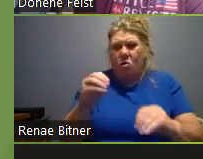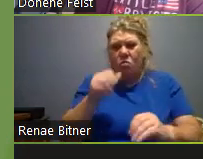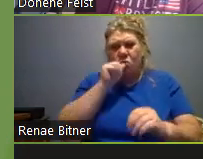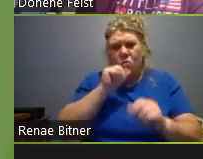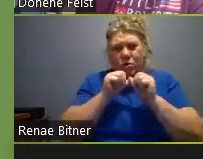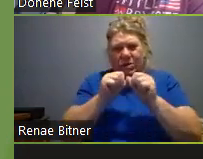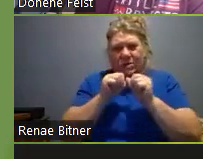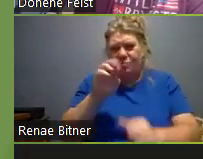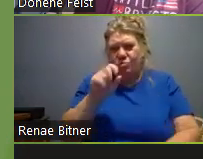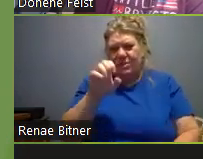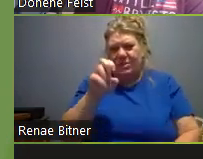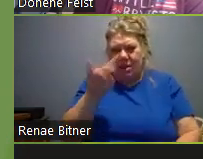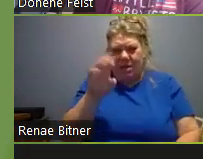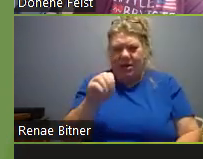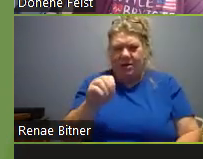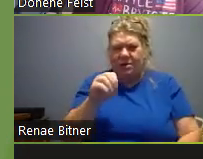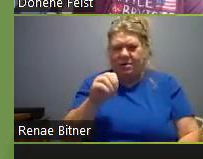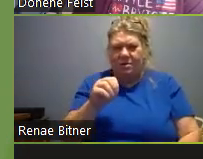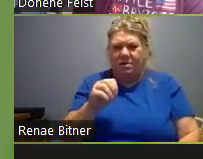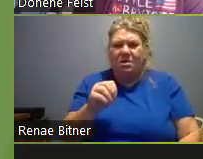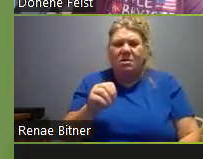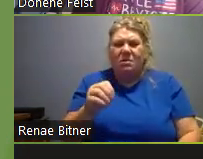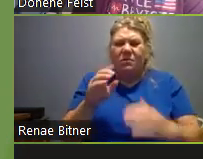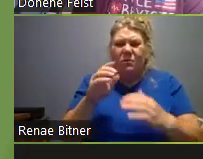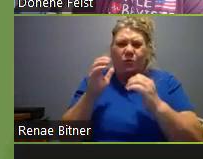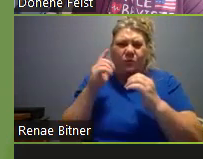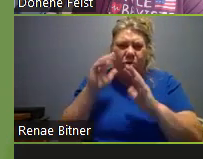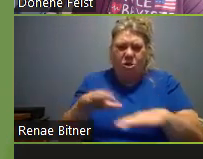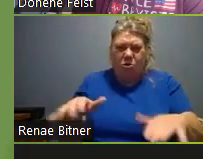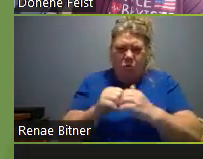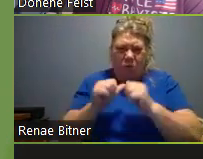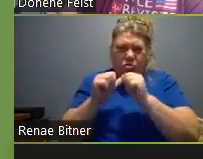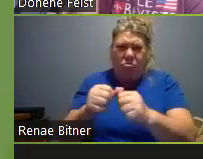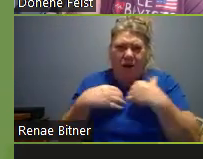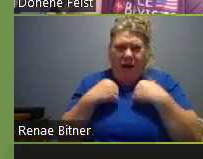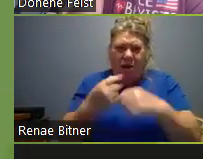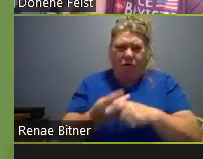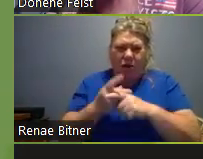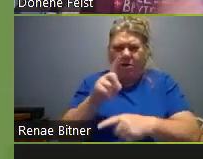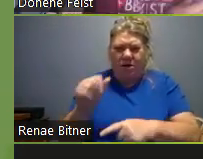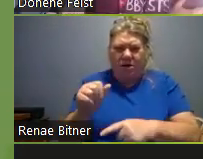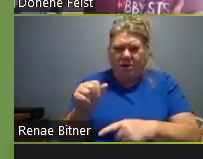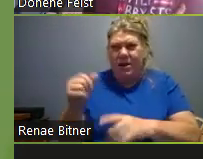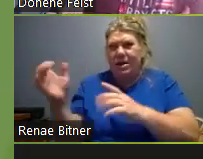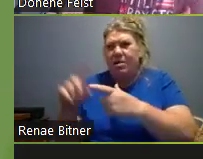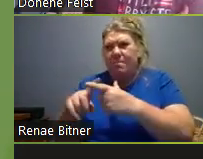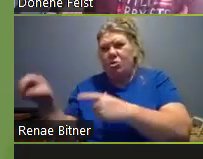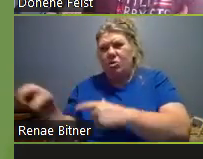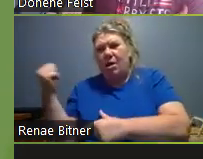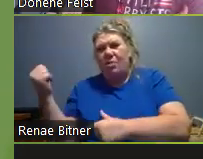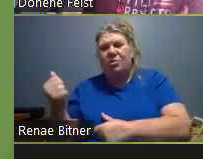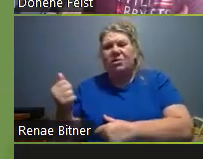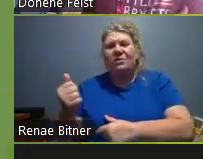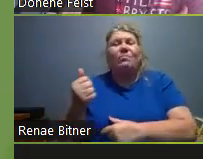health illness or a disability compared to others. And I want to point that out, because sometimes when we